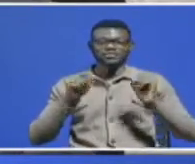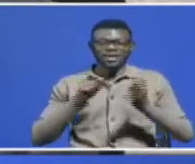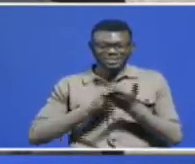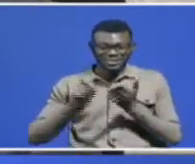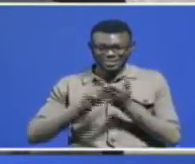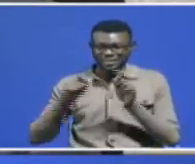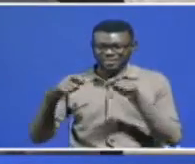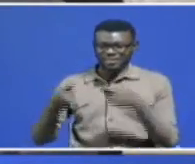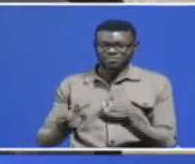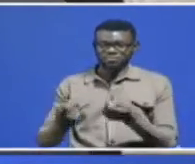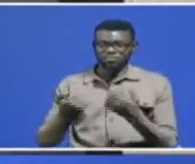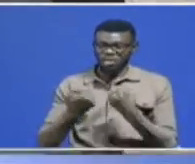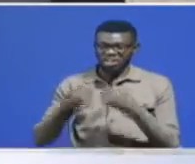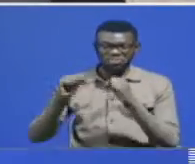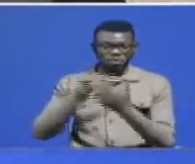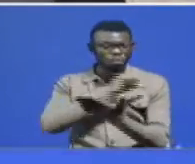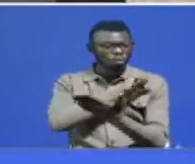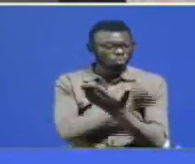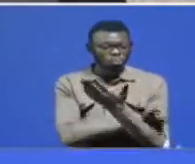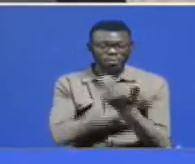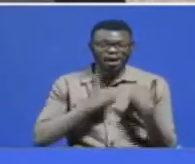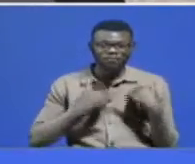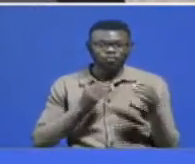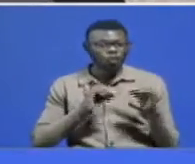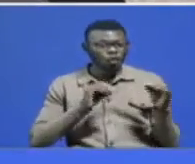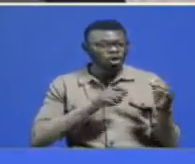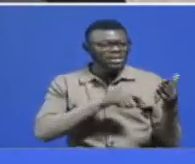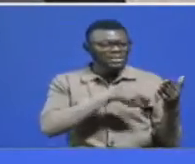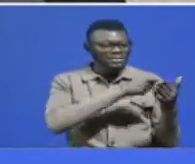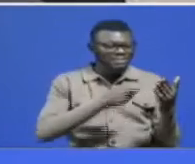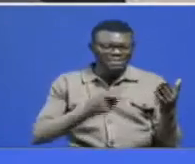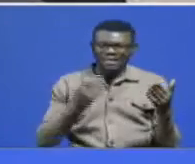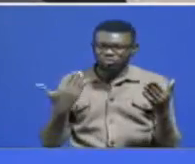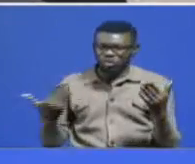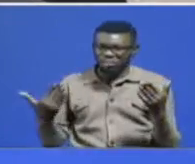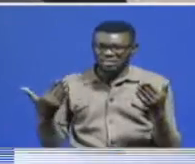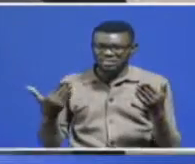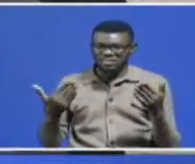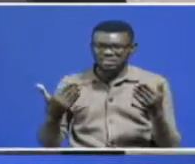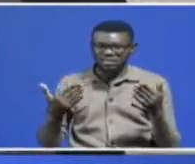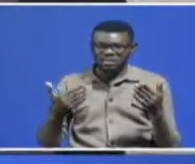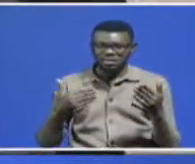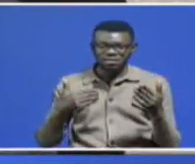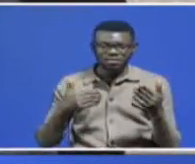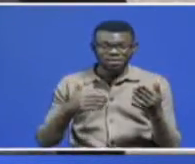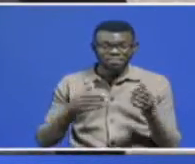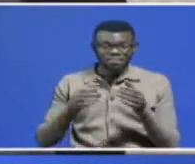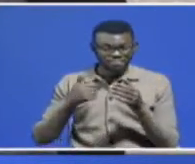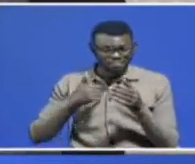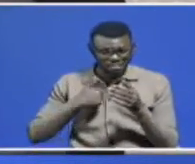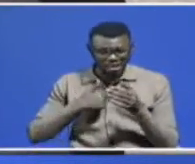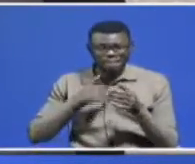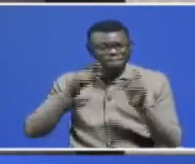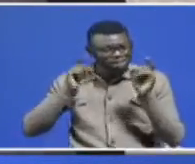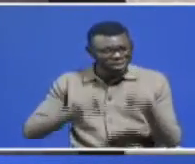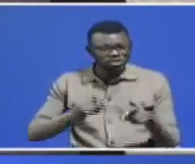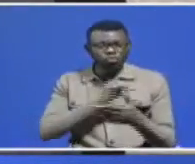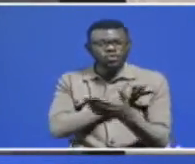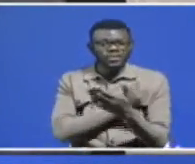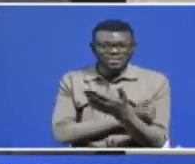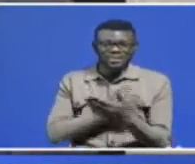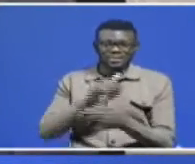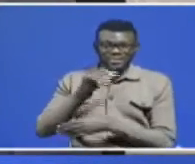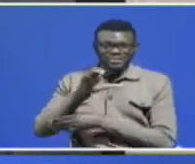The chairman is not authorized to sign any documents without approval of the secretariat, through the CEO and through